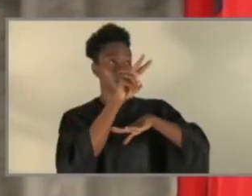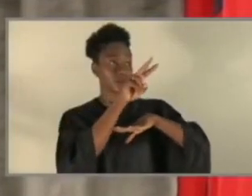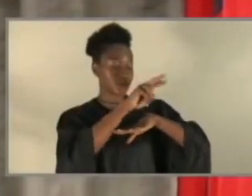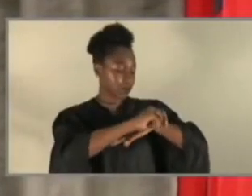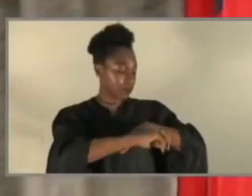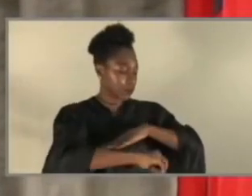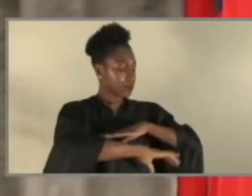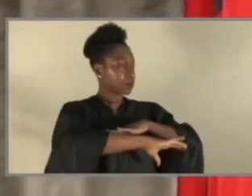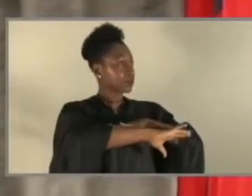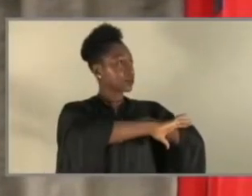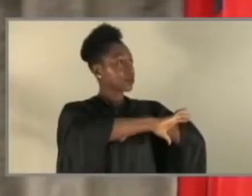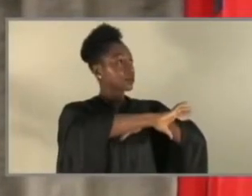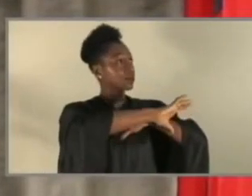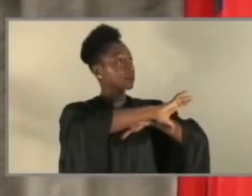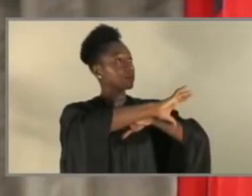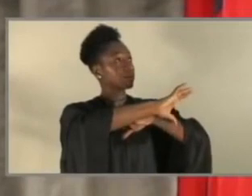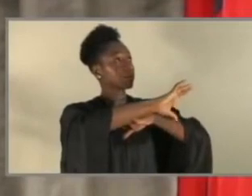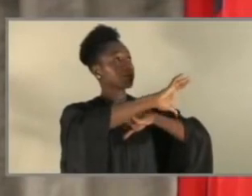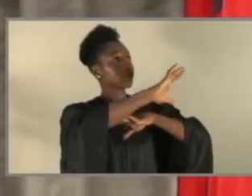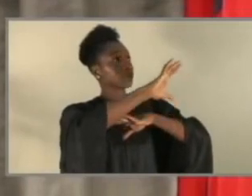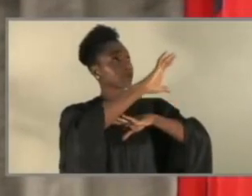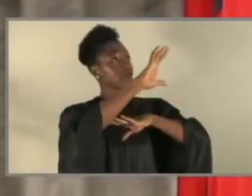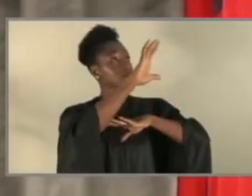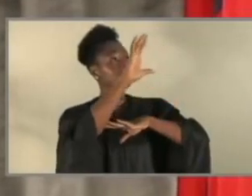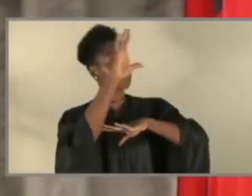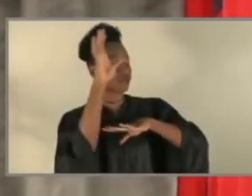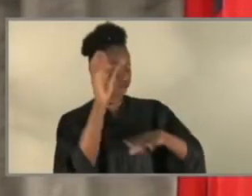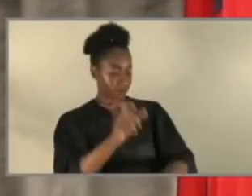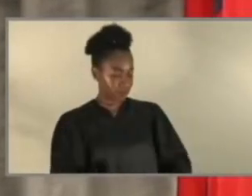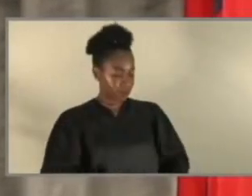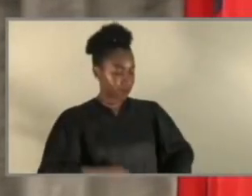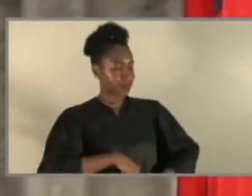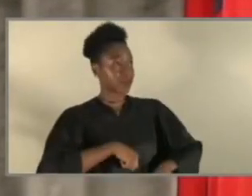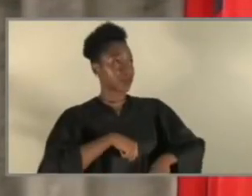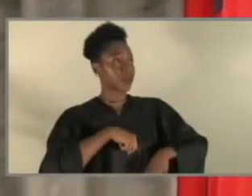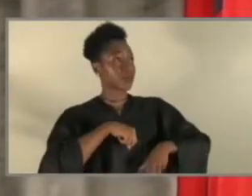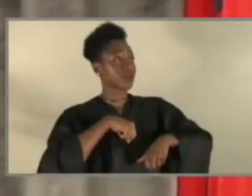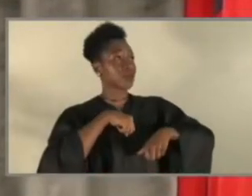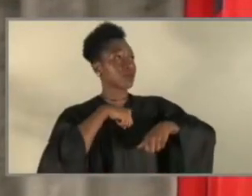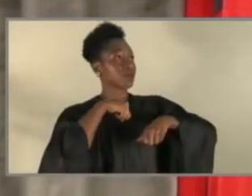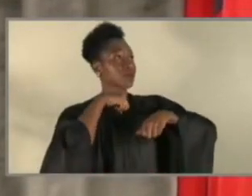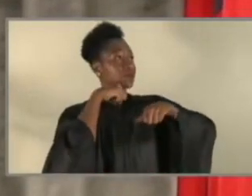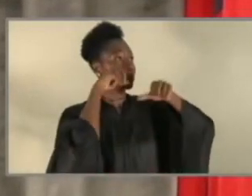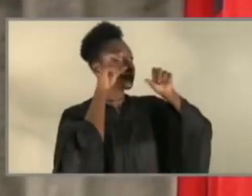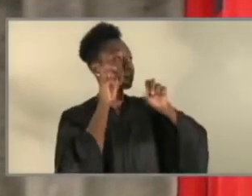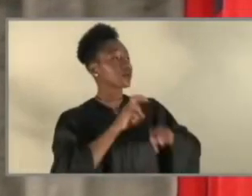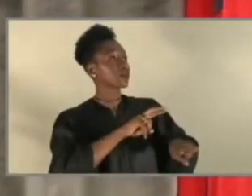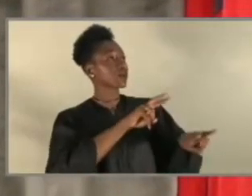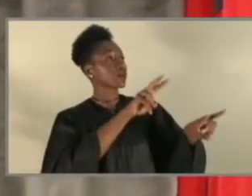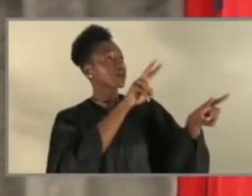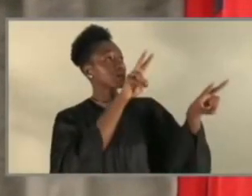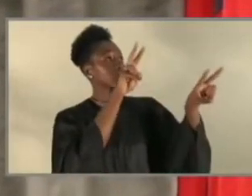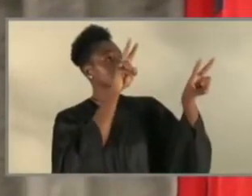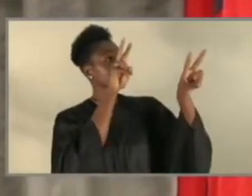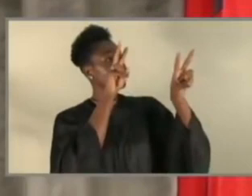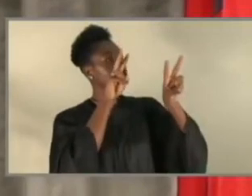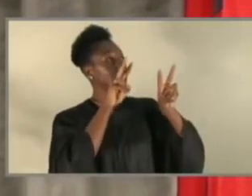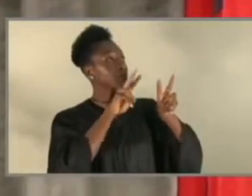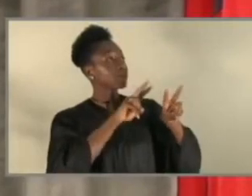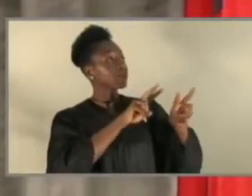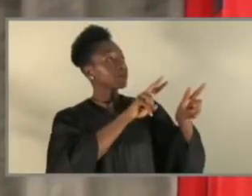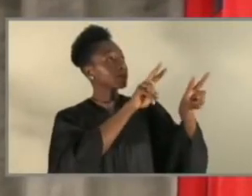early light what so proudly we